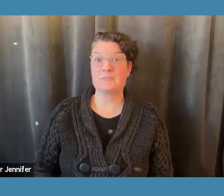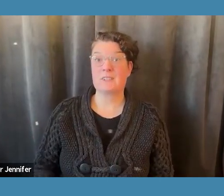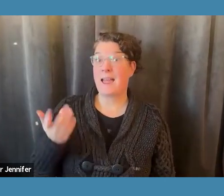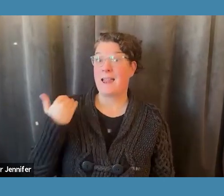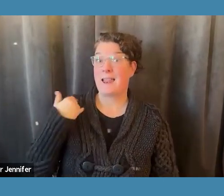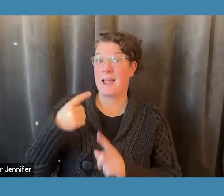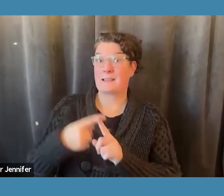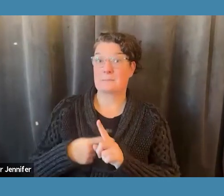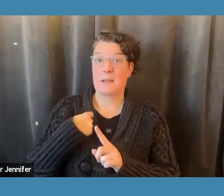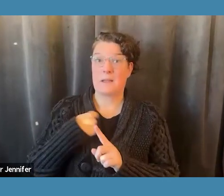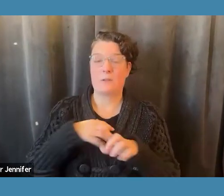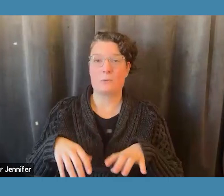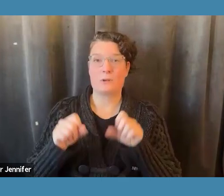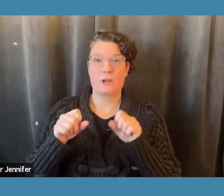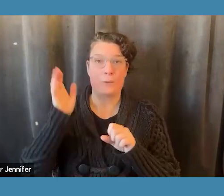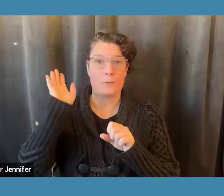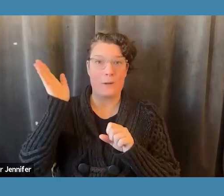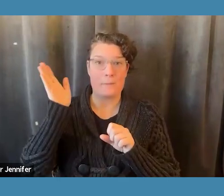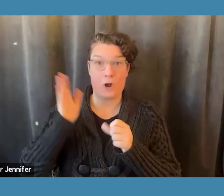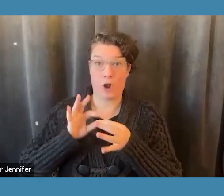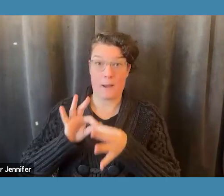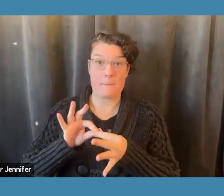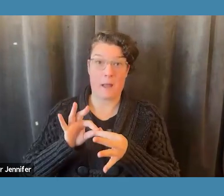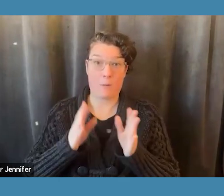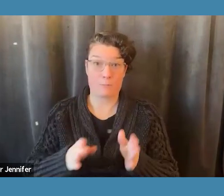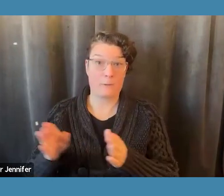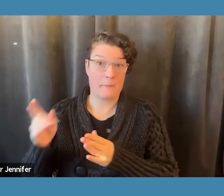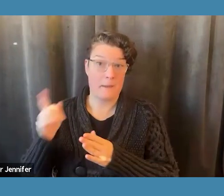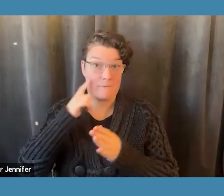about hearing preparation and